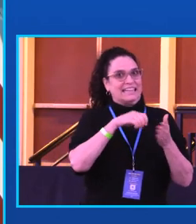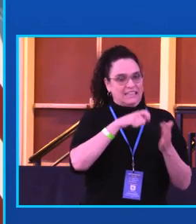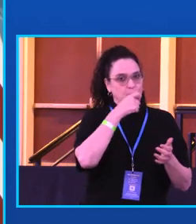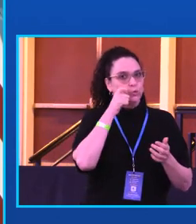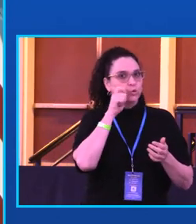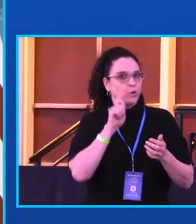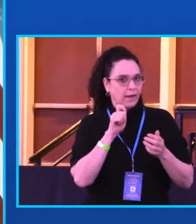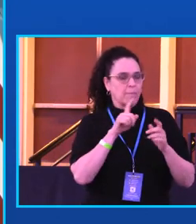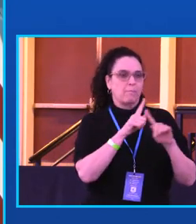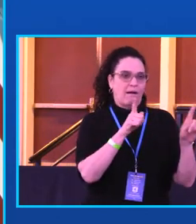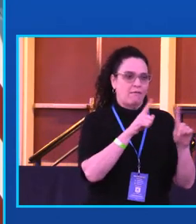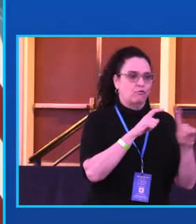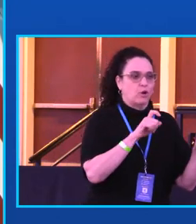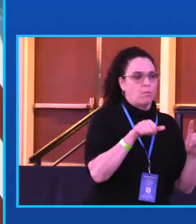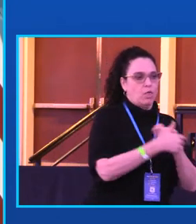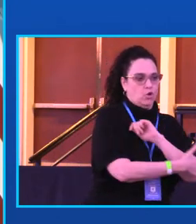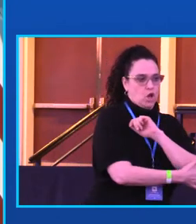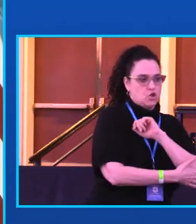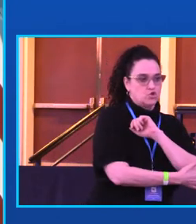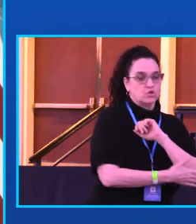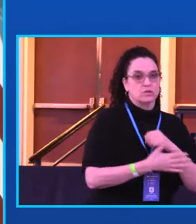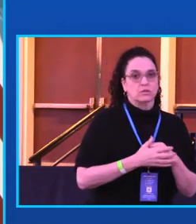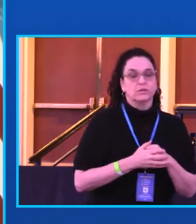countries. And